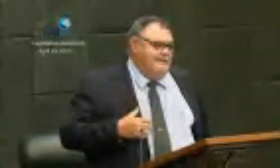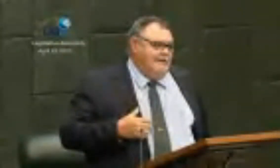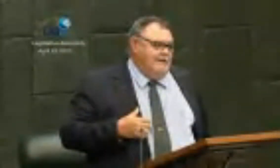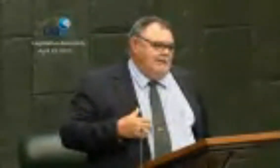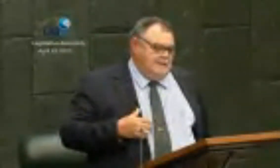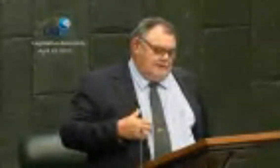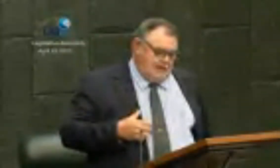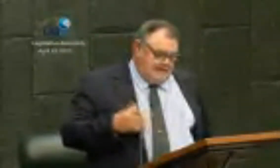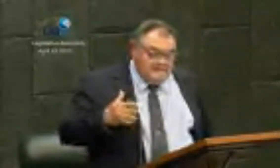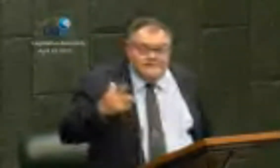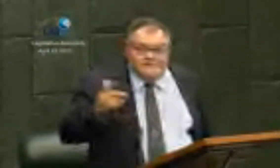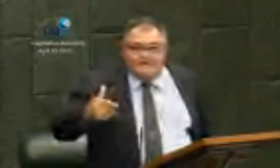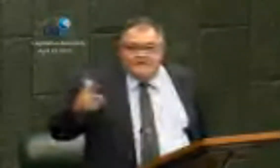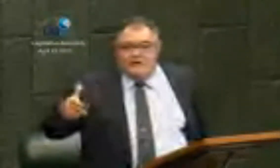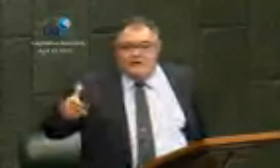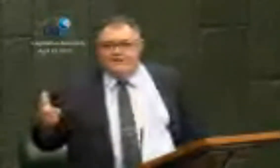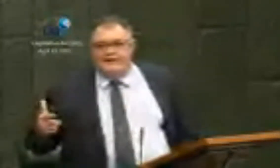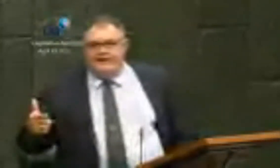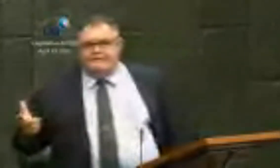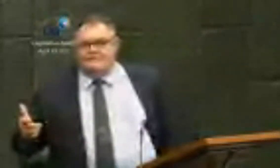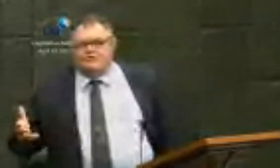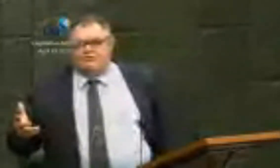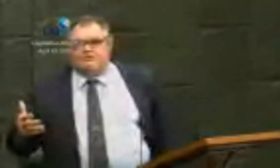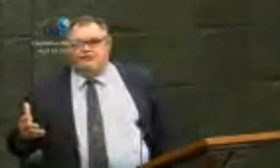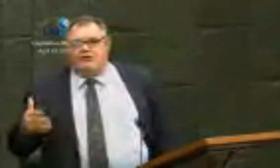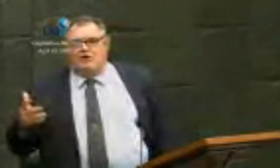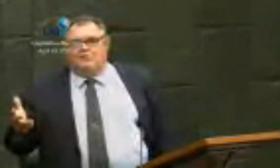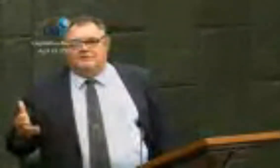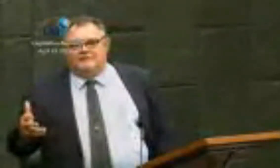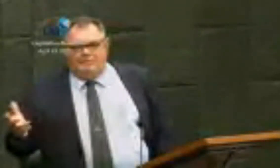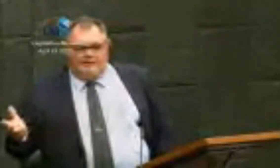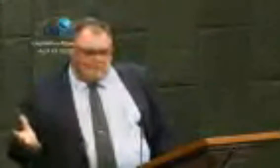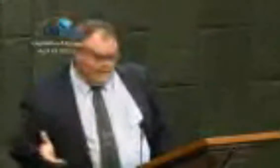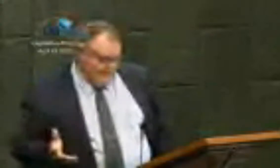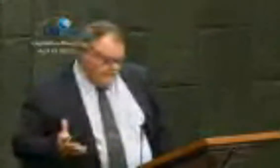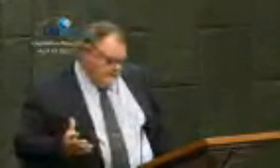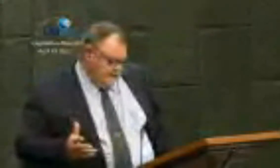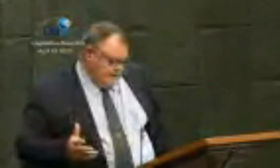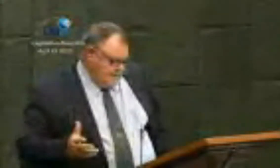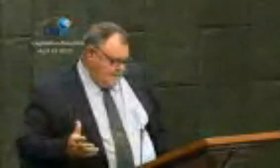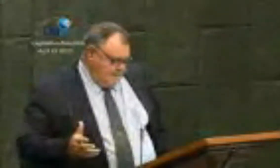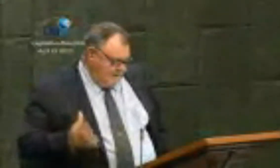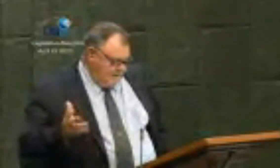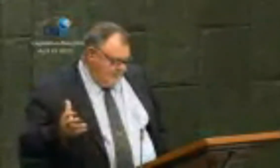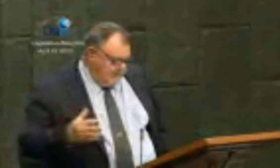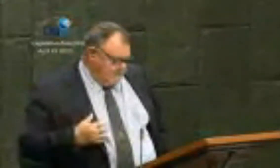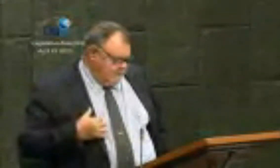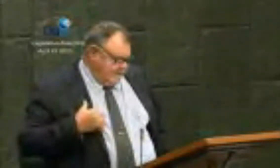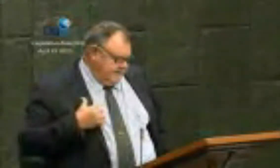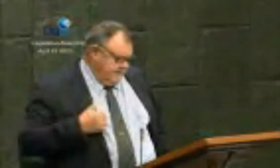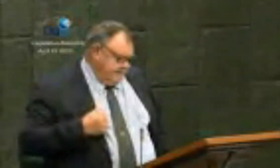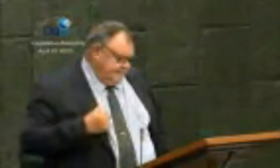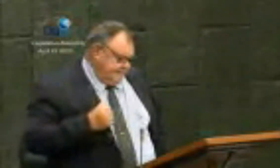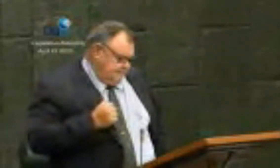that to recover to the point where they can make those pensions.